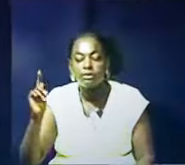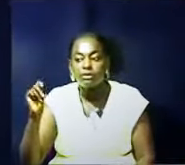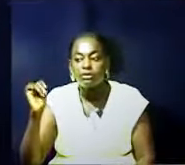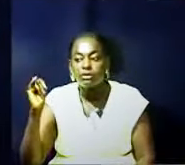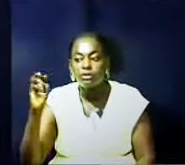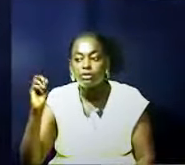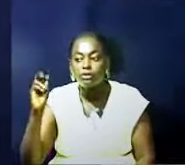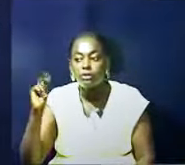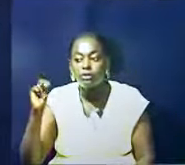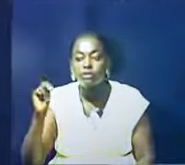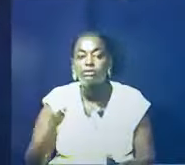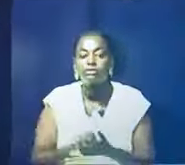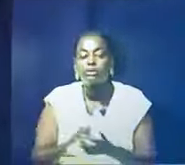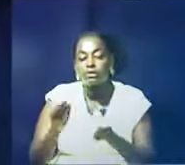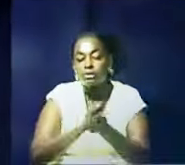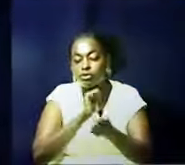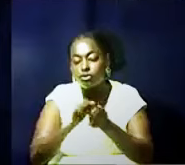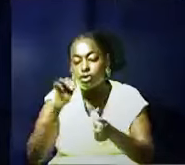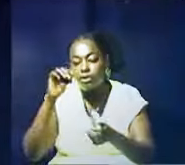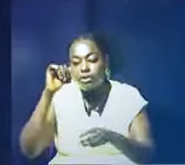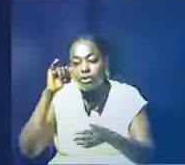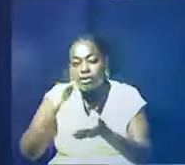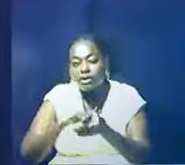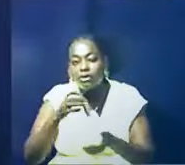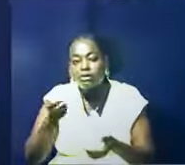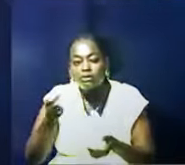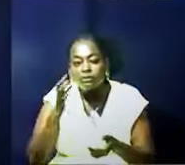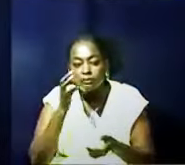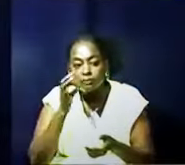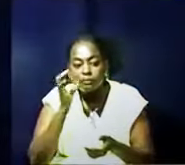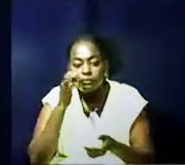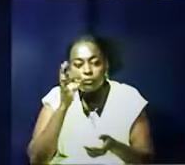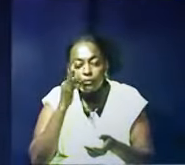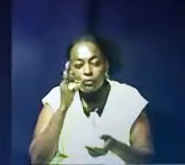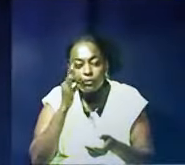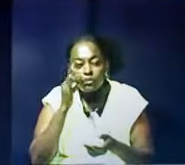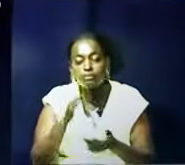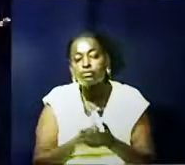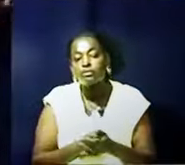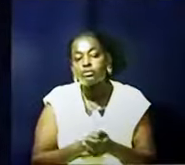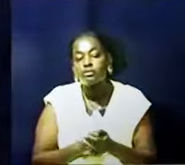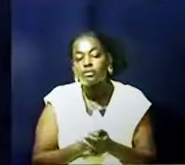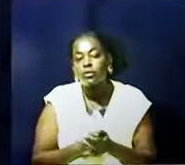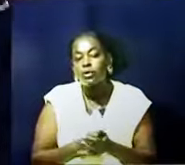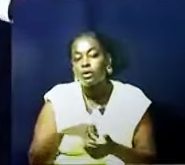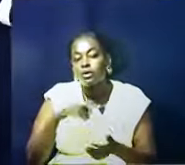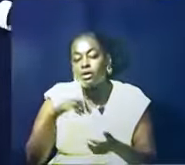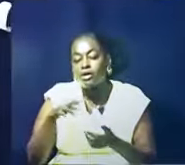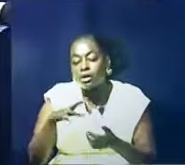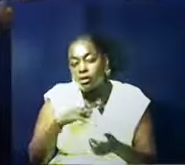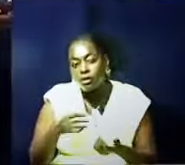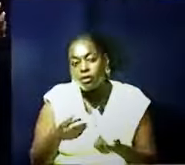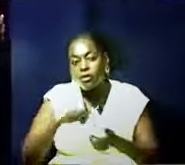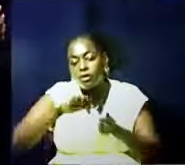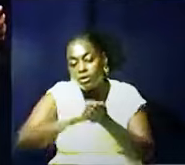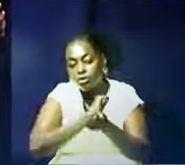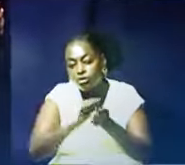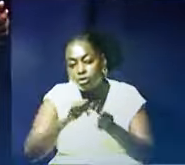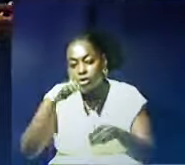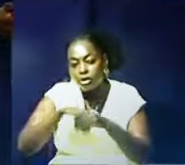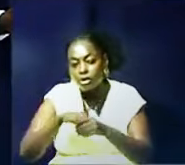sa eduabano ana sa eduabano ana eduana enyiri fefe no.